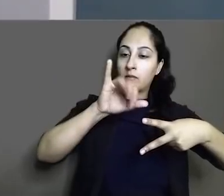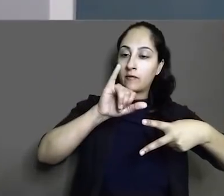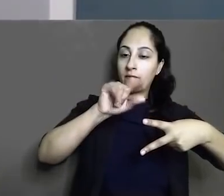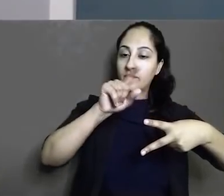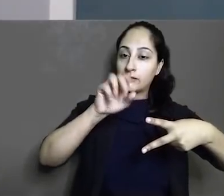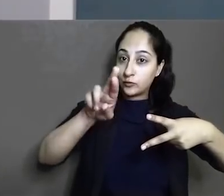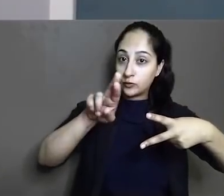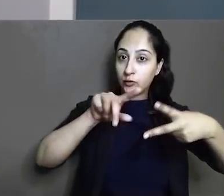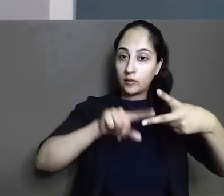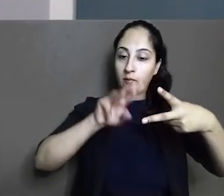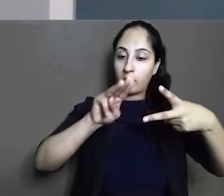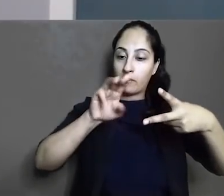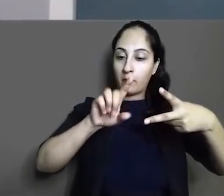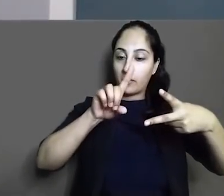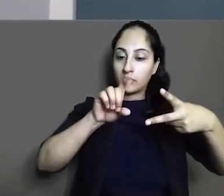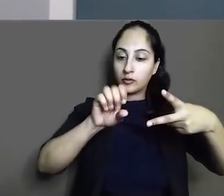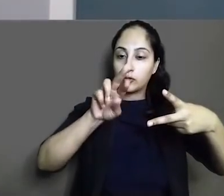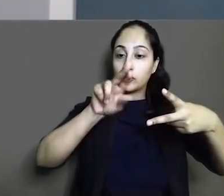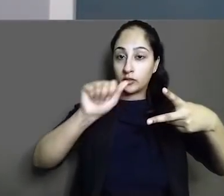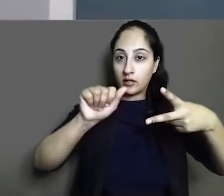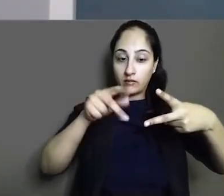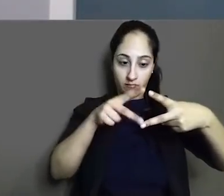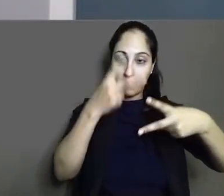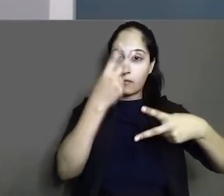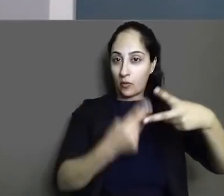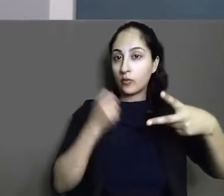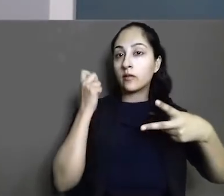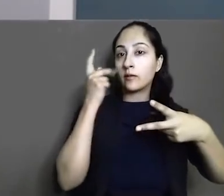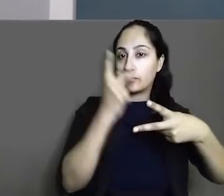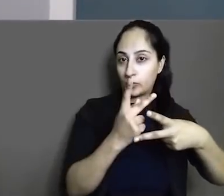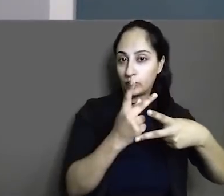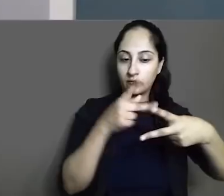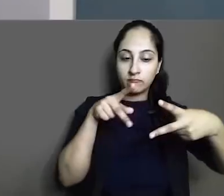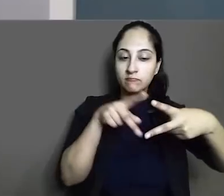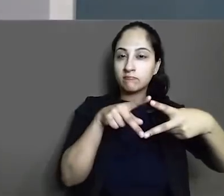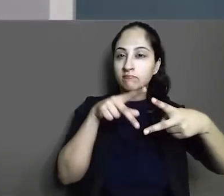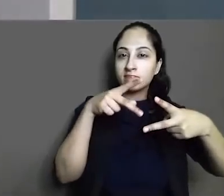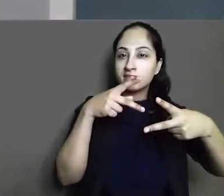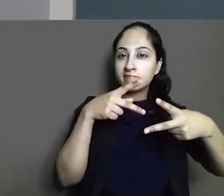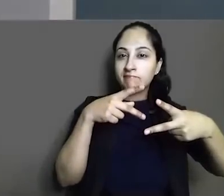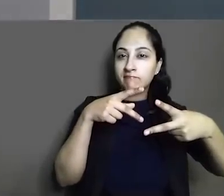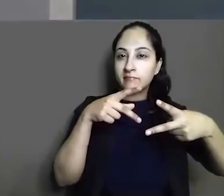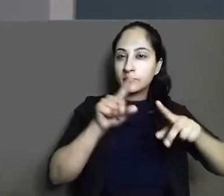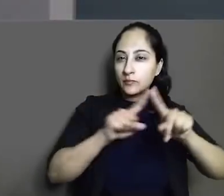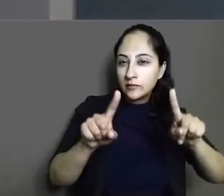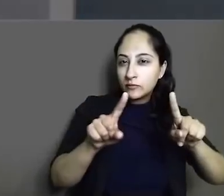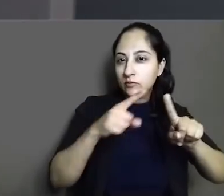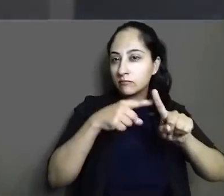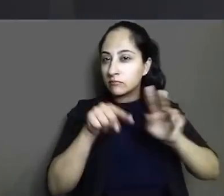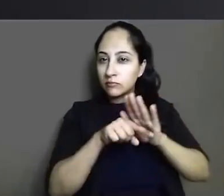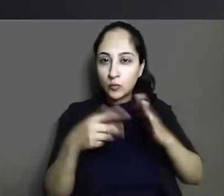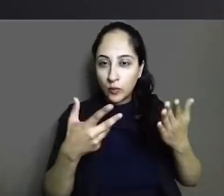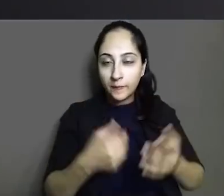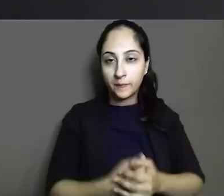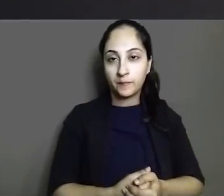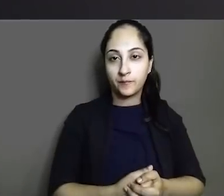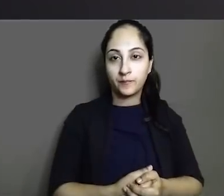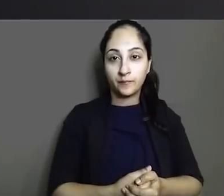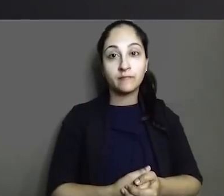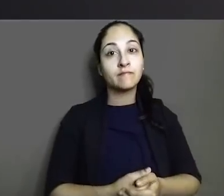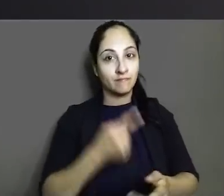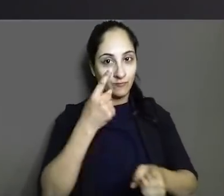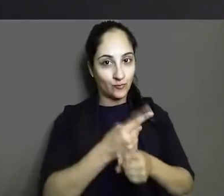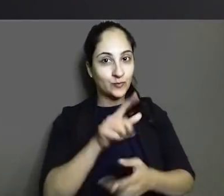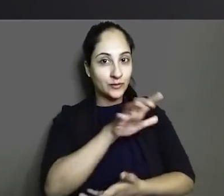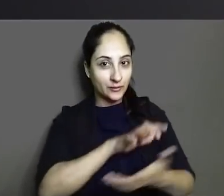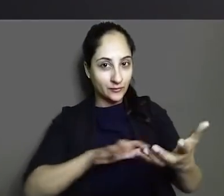become available to Canadians. And all of them present the spike protein to our immune system. So the spike protein is like a